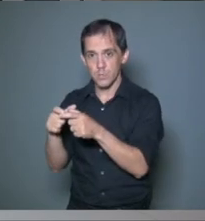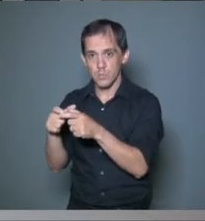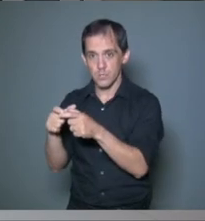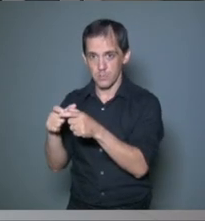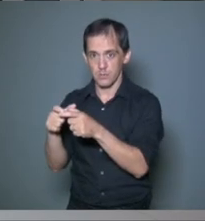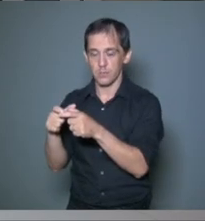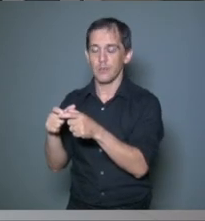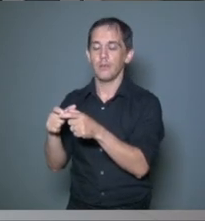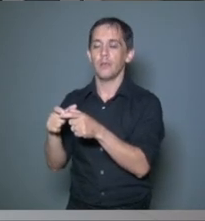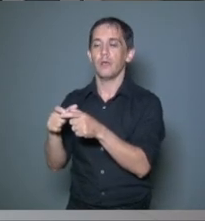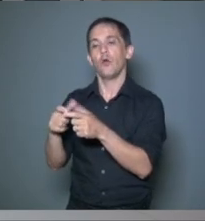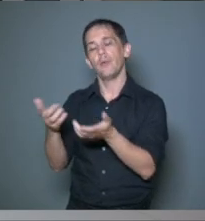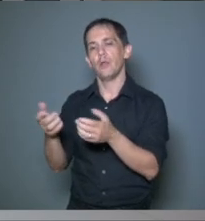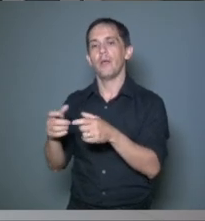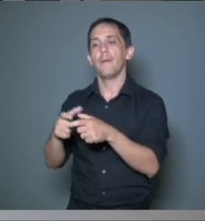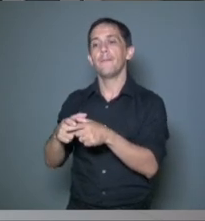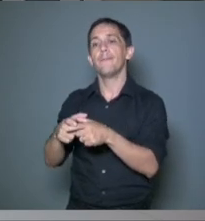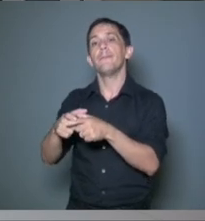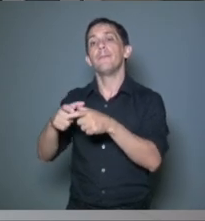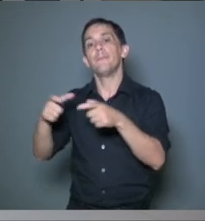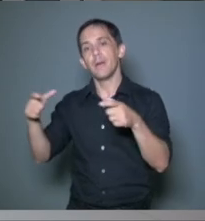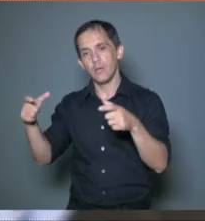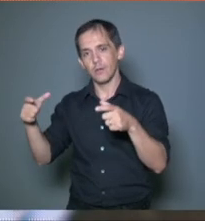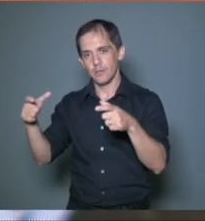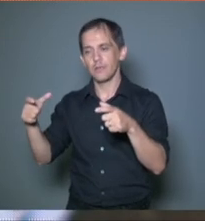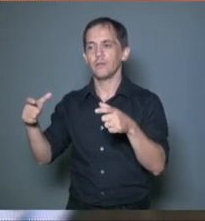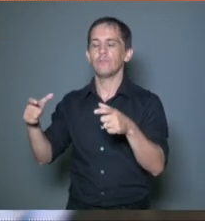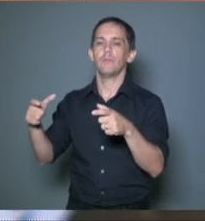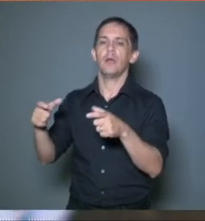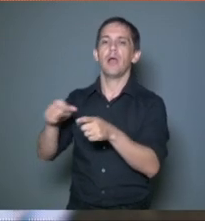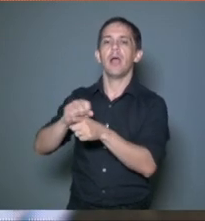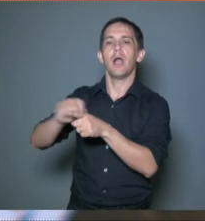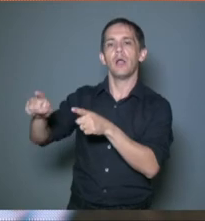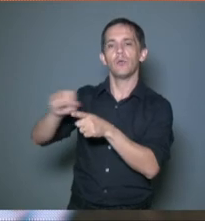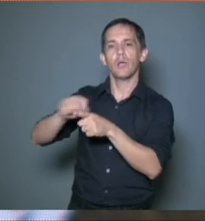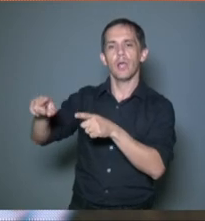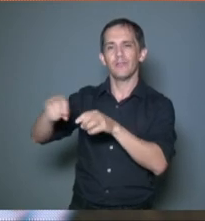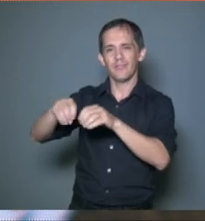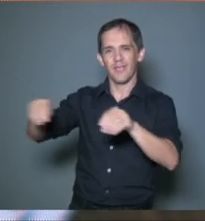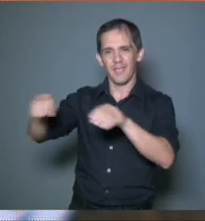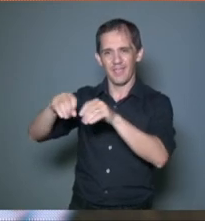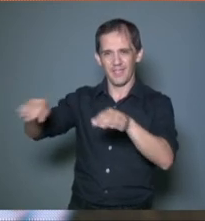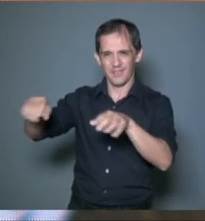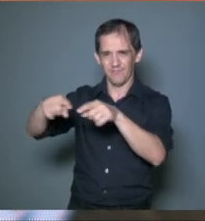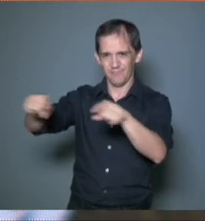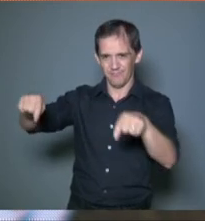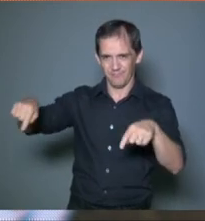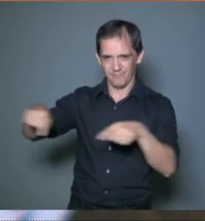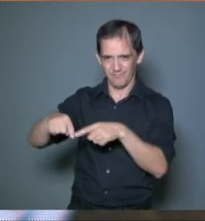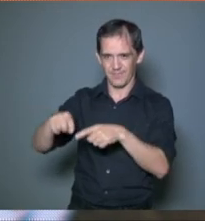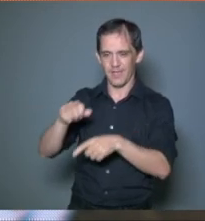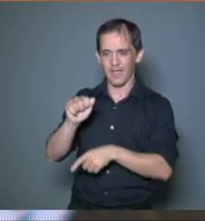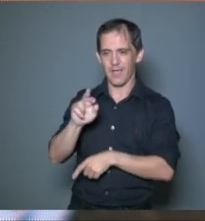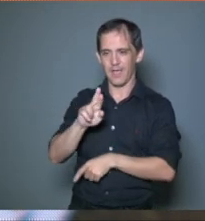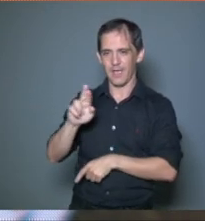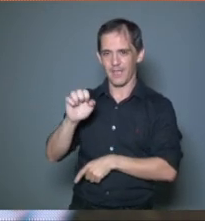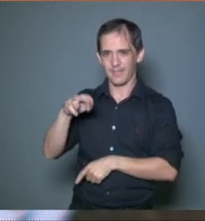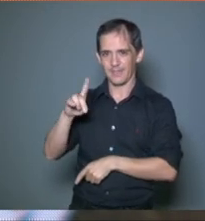I'd say it's appropriate. We will buy some pieces of land to maintain that ratio. But if it goes up a